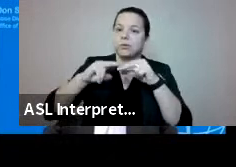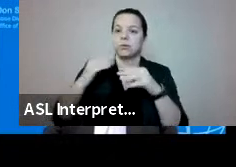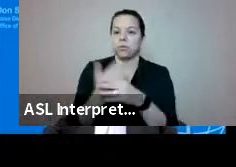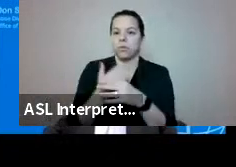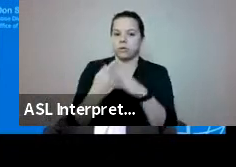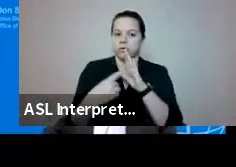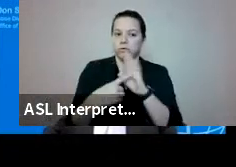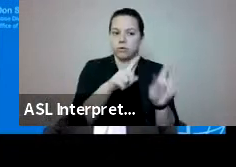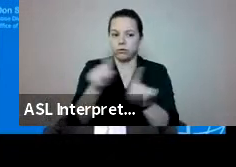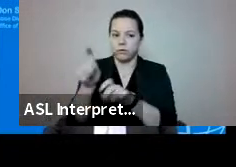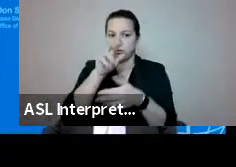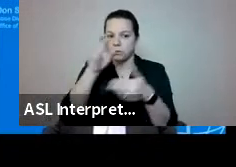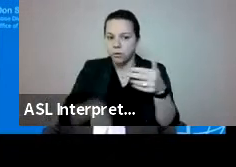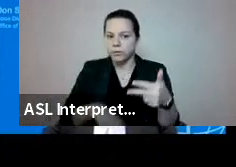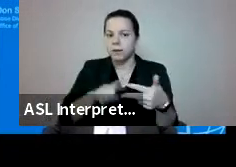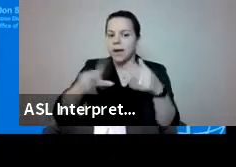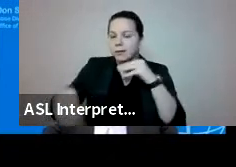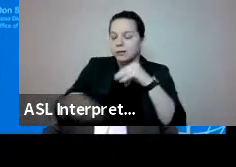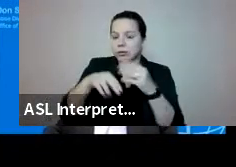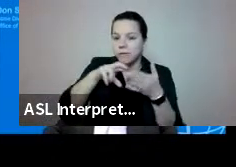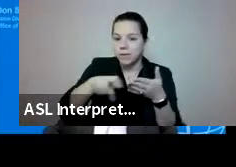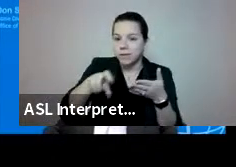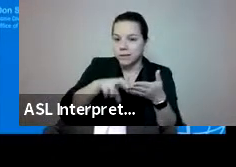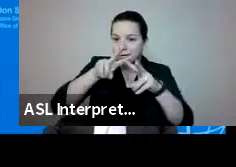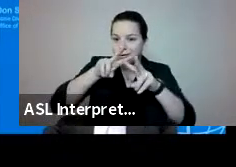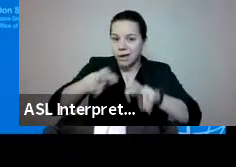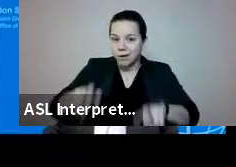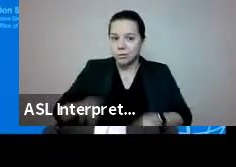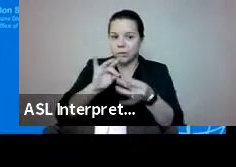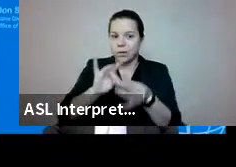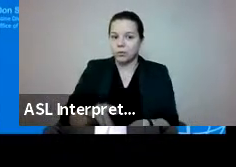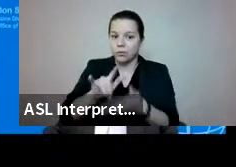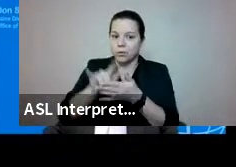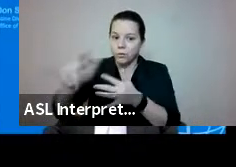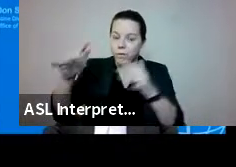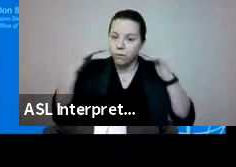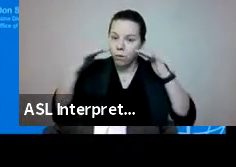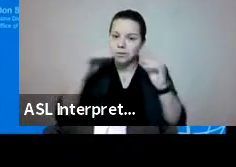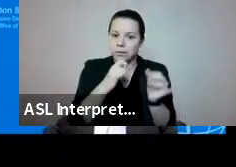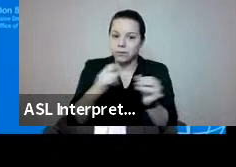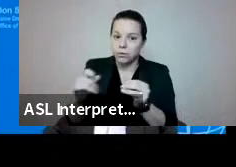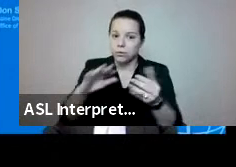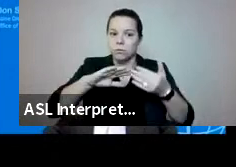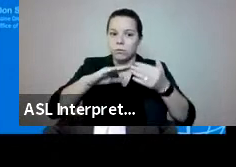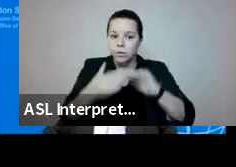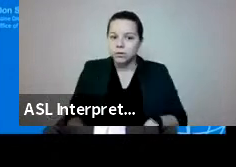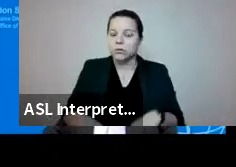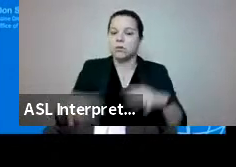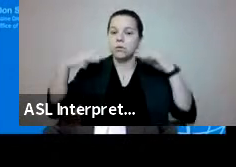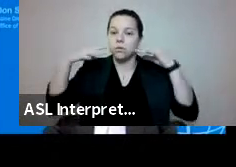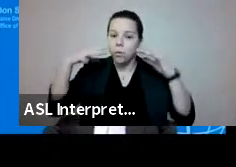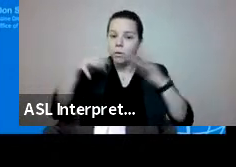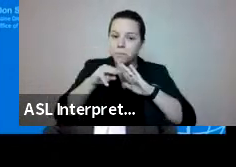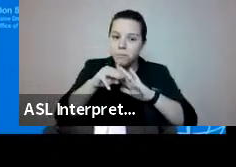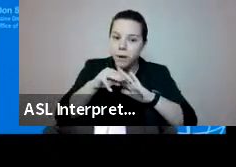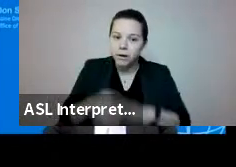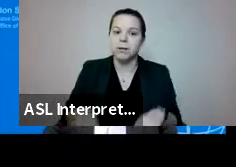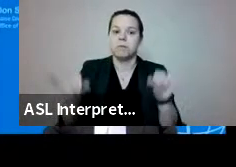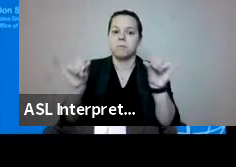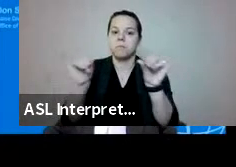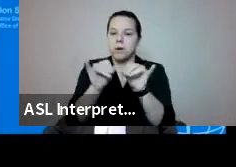results, additional investigation or analysis on the effects of aircraft noise on individuals and communities, noise modeling, metric and environmental